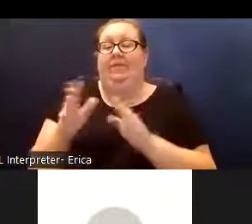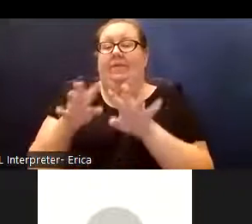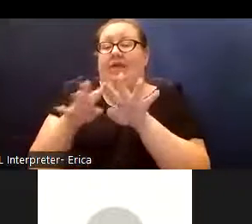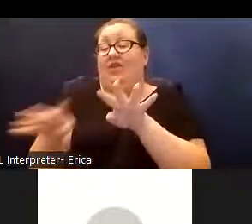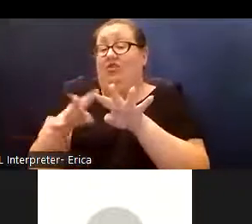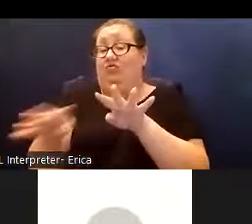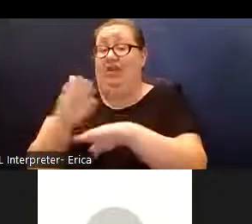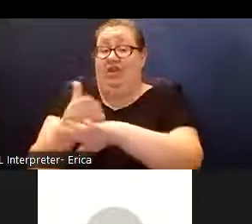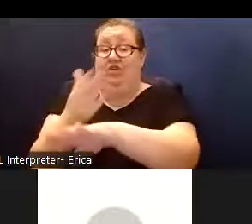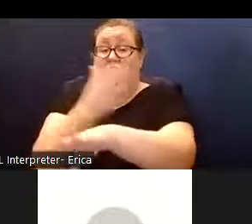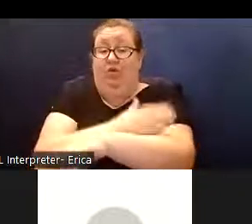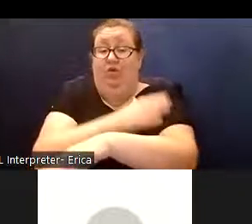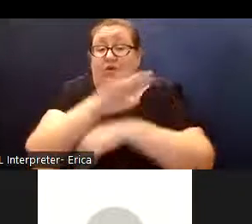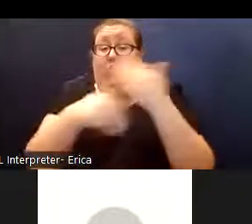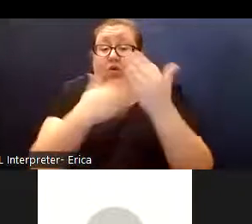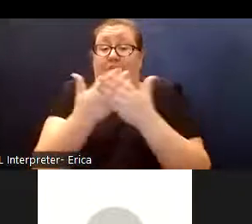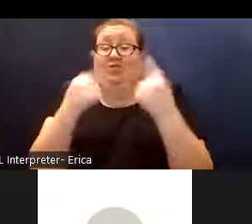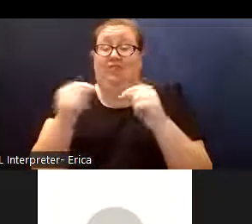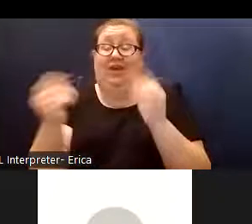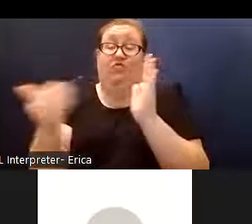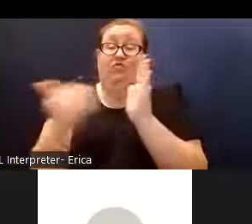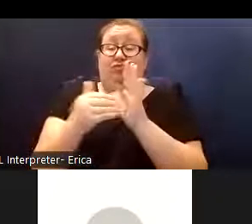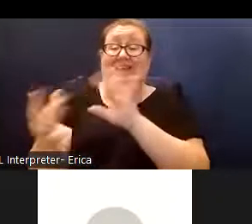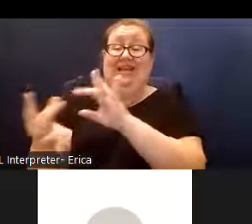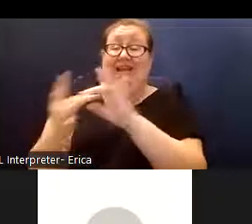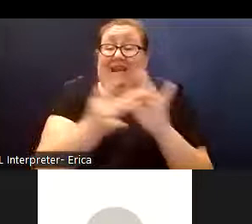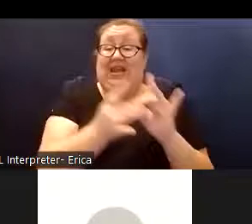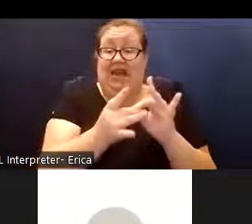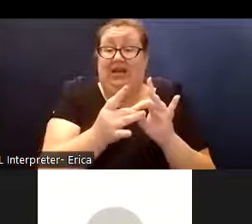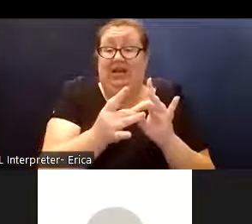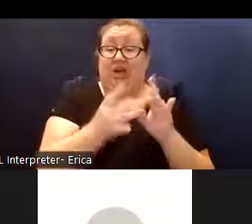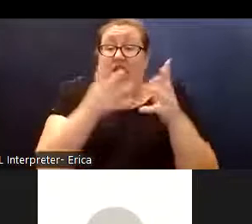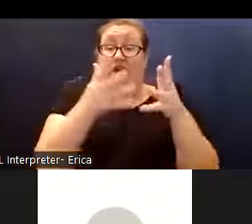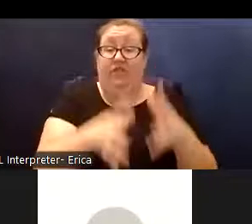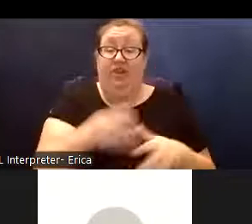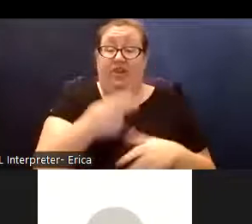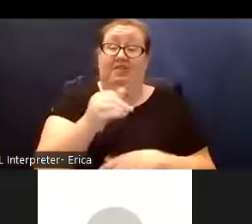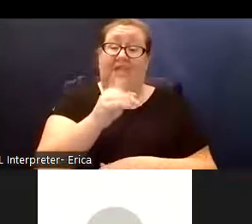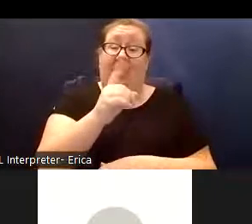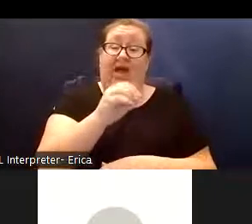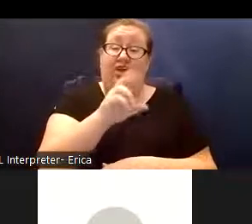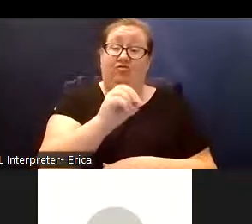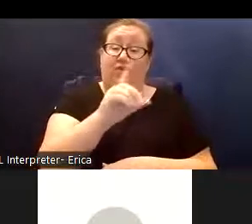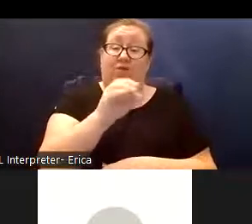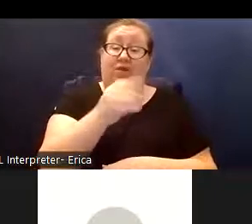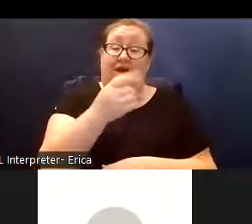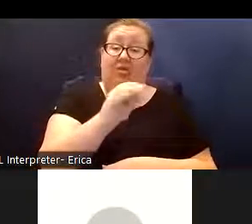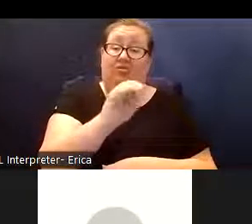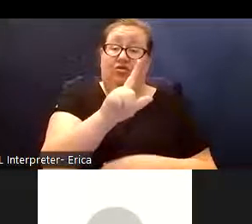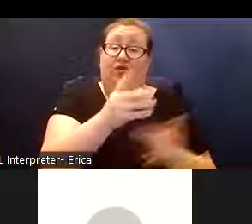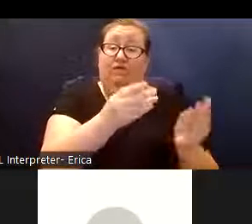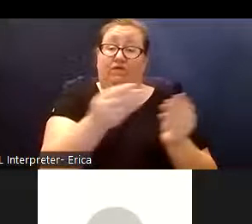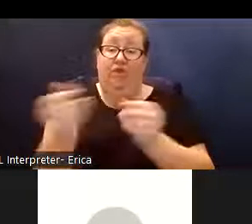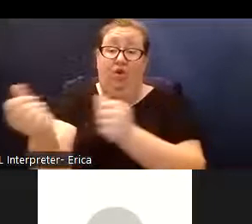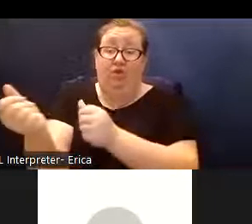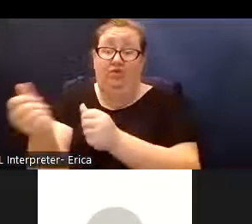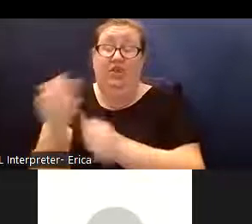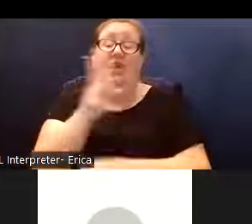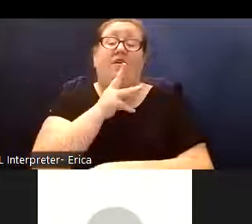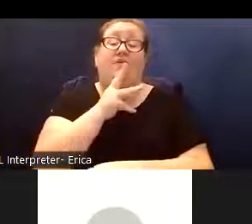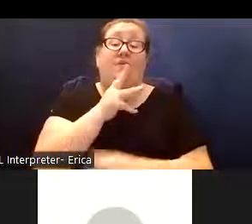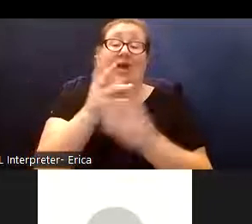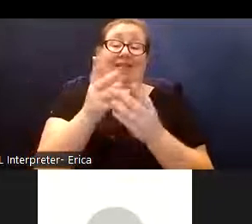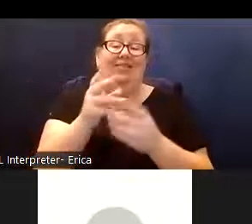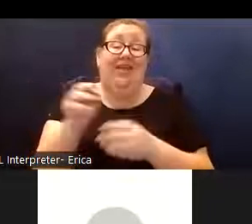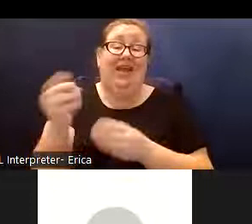are overall trying to reconnect the lost hydrological flows of the wetlands. We see this